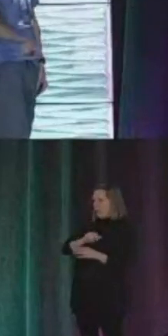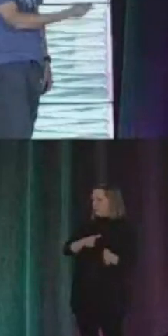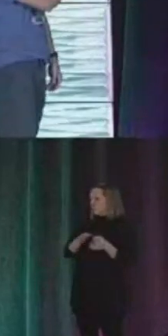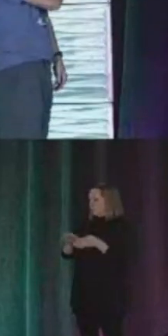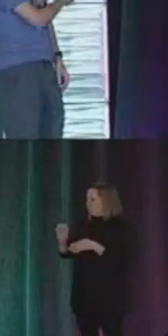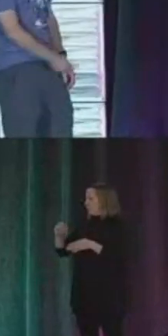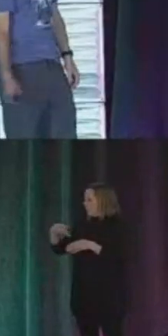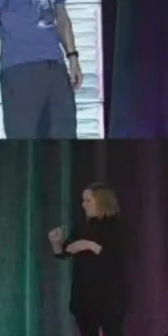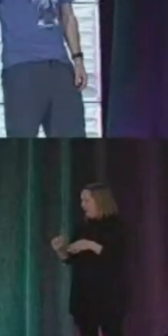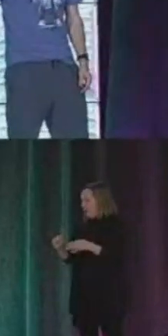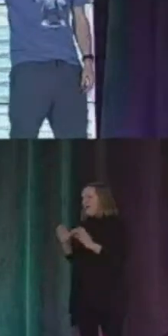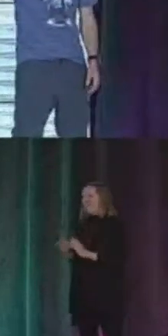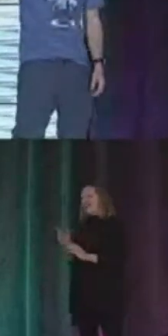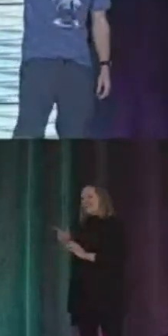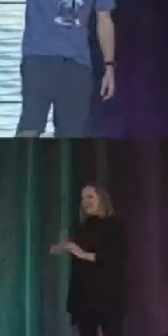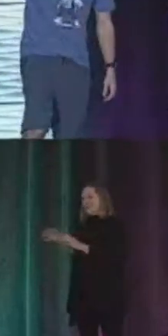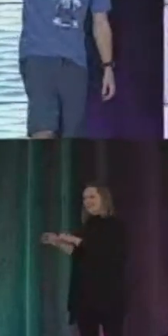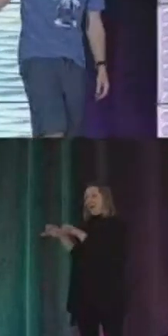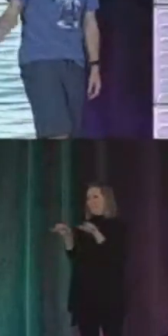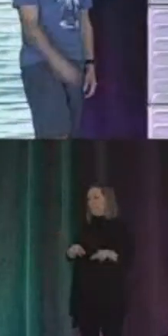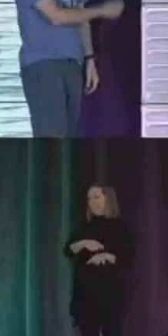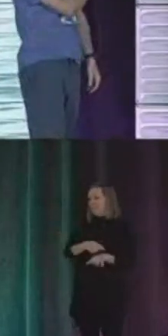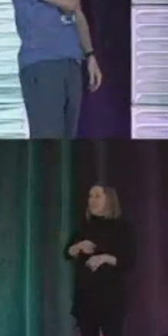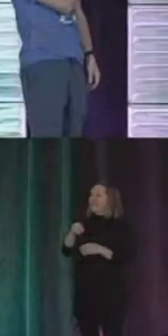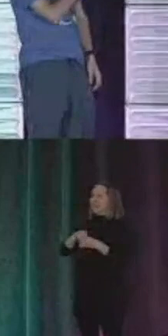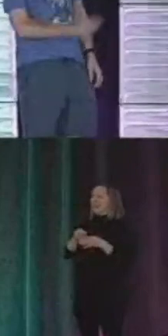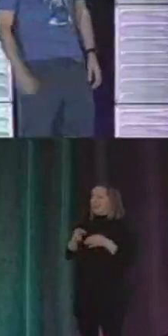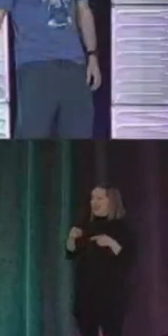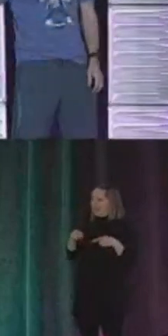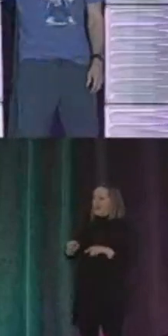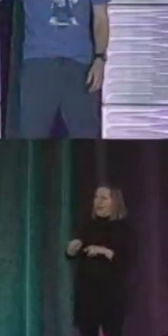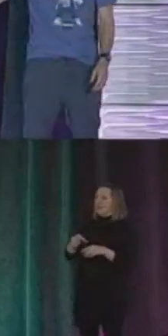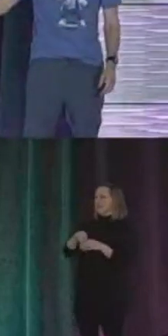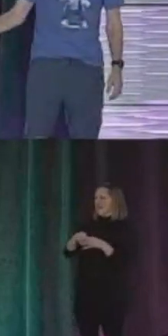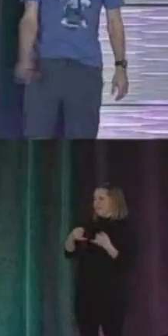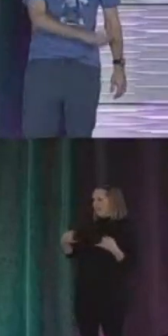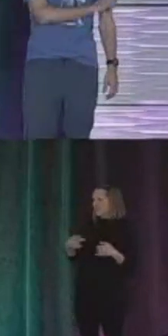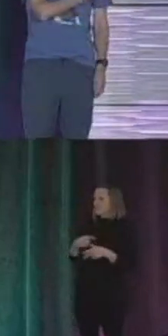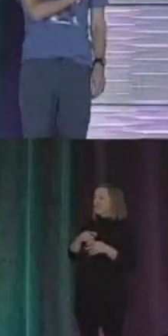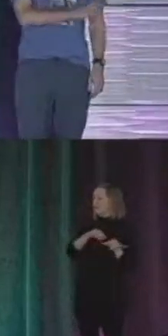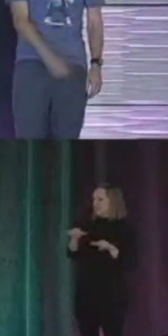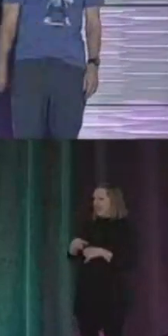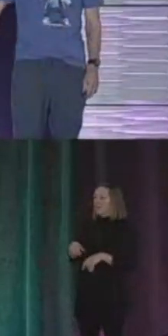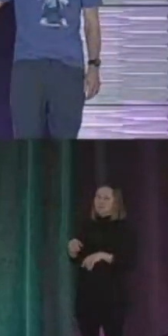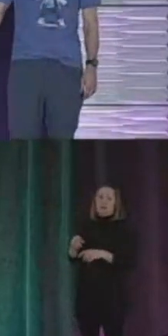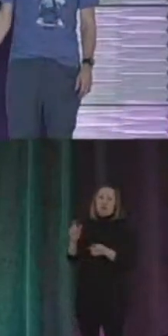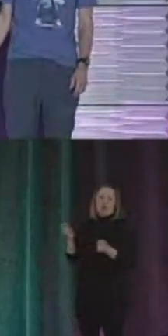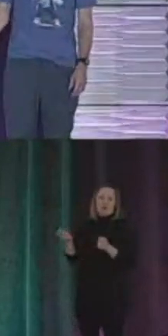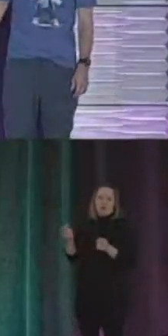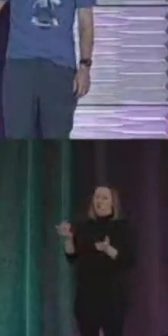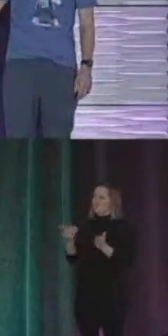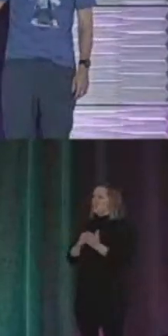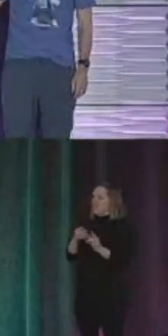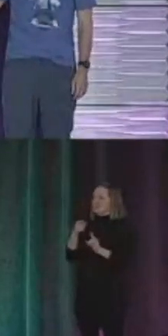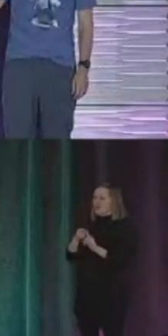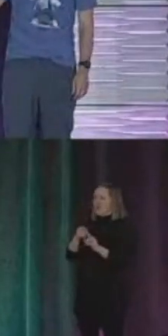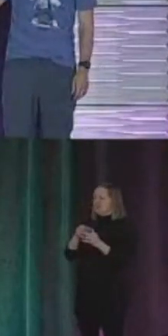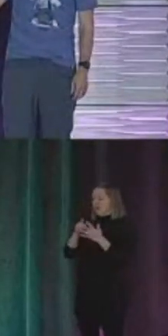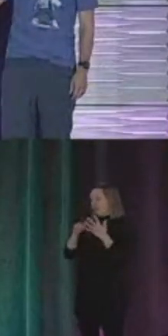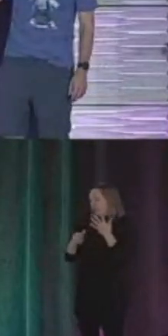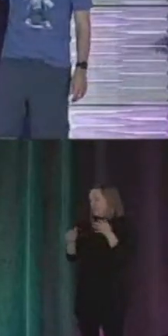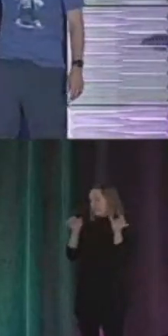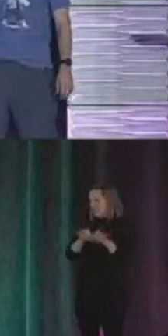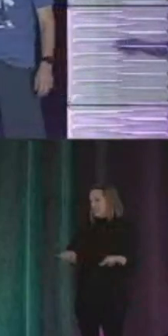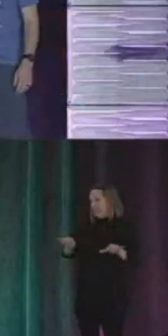SPA, client-side navigation stayed the same. The inline mutation stayed the same. The redirect mutation stayed the same. So the only thing